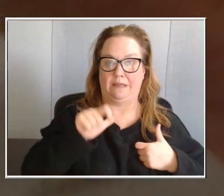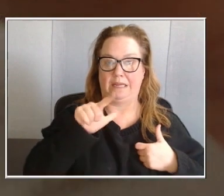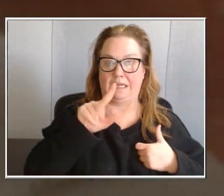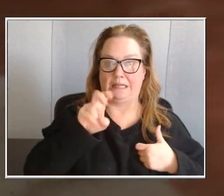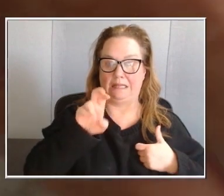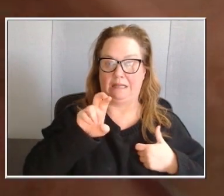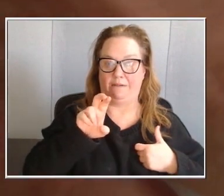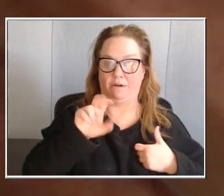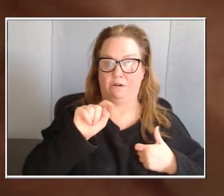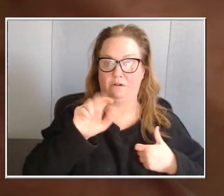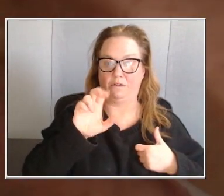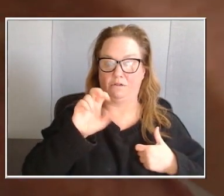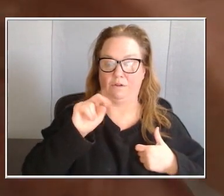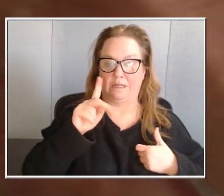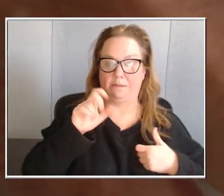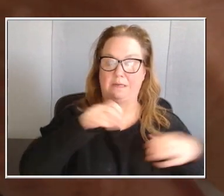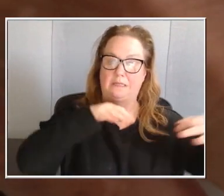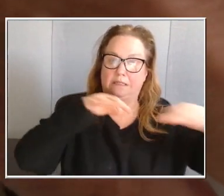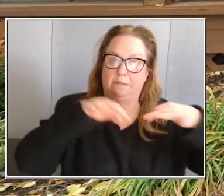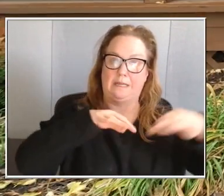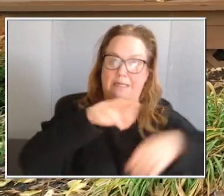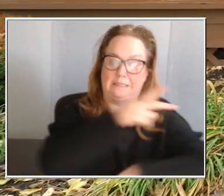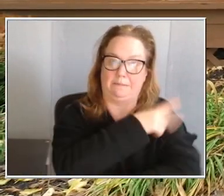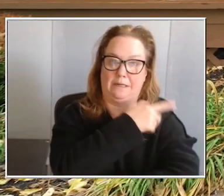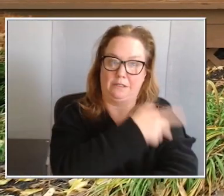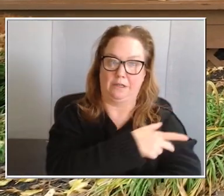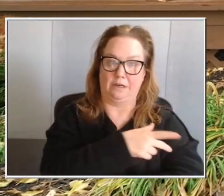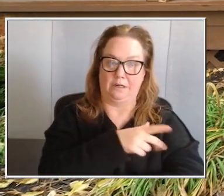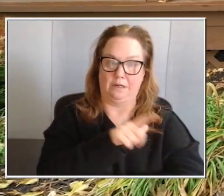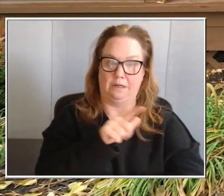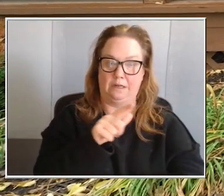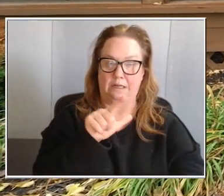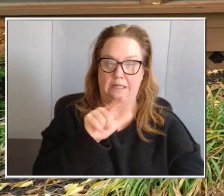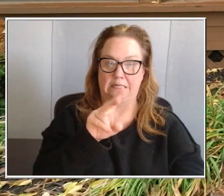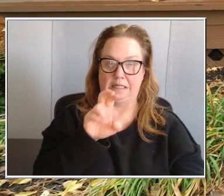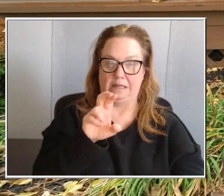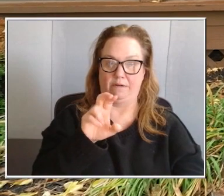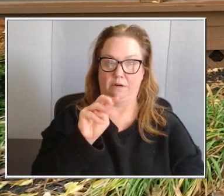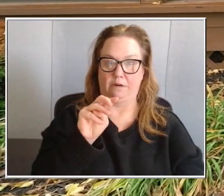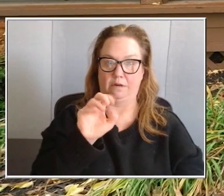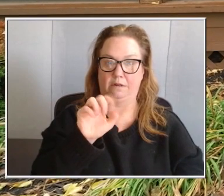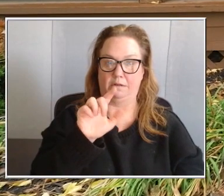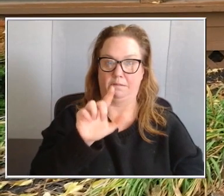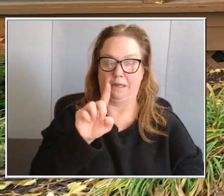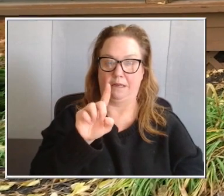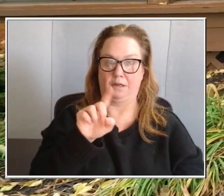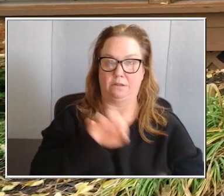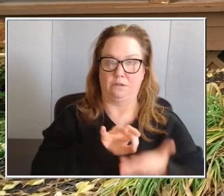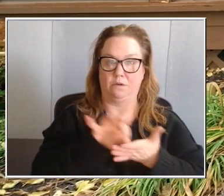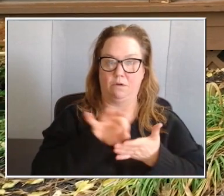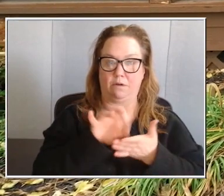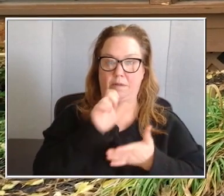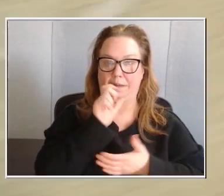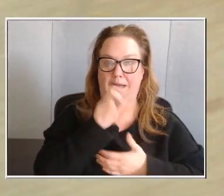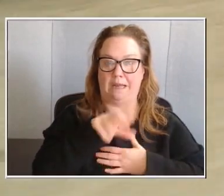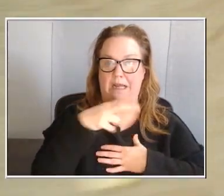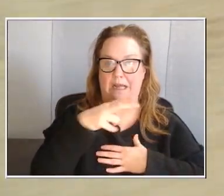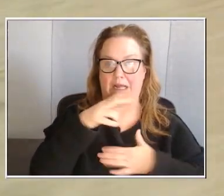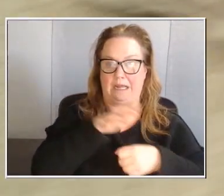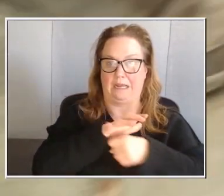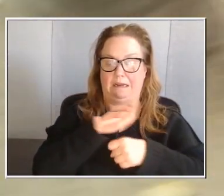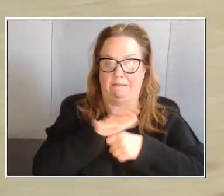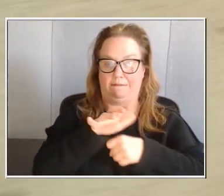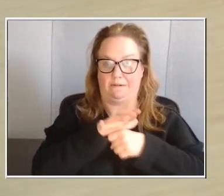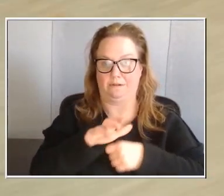Taylor, tell us about this patient. I understand his liver illness meant his Meld score might not ever be high enough to get a shot